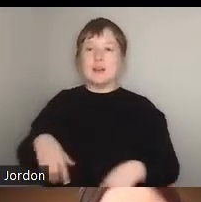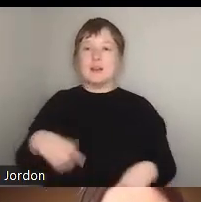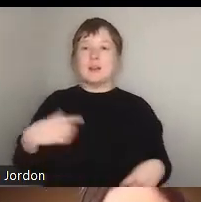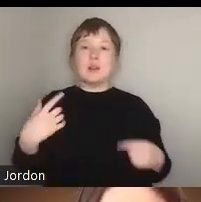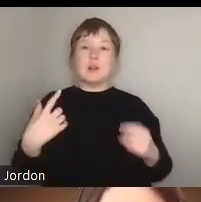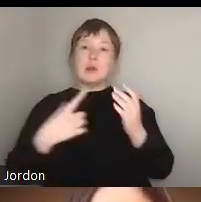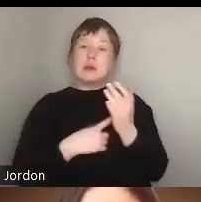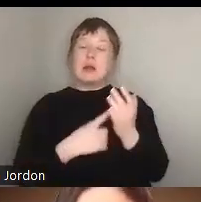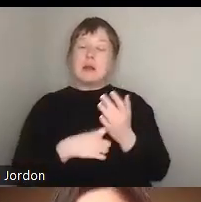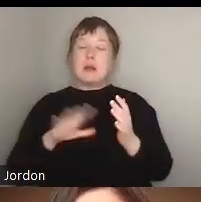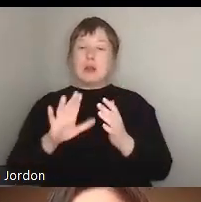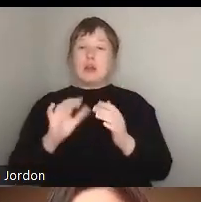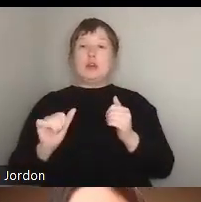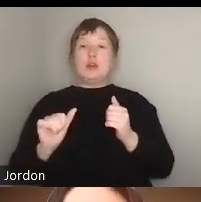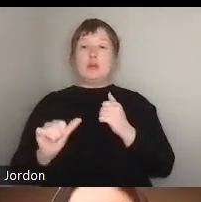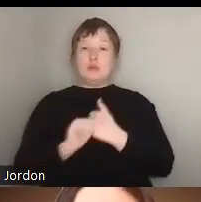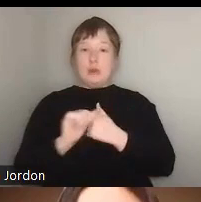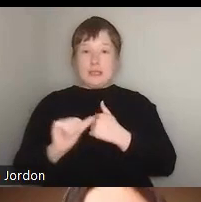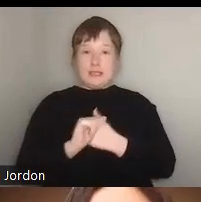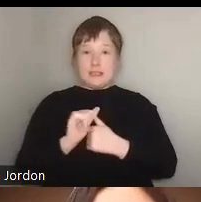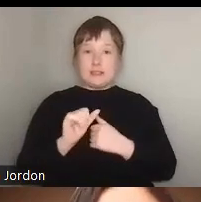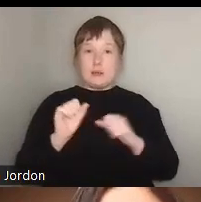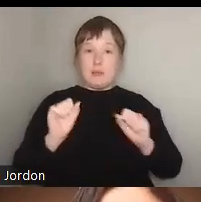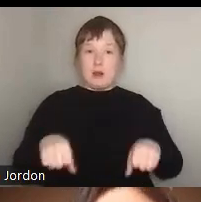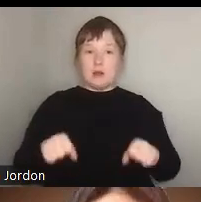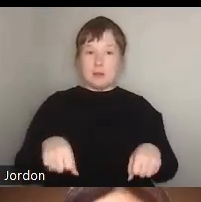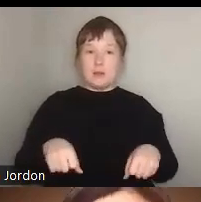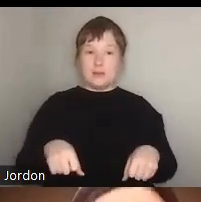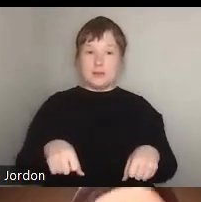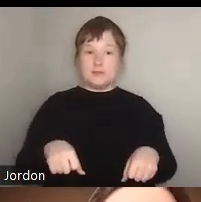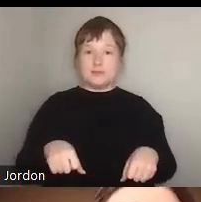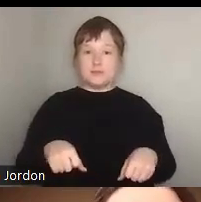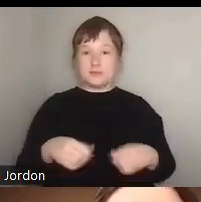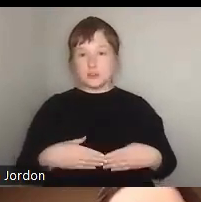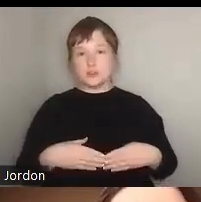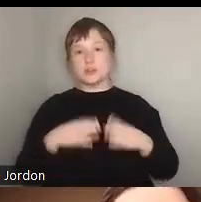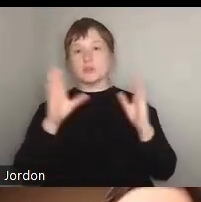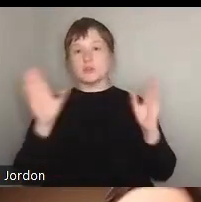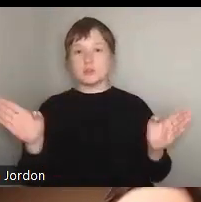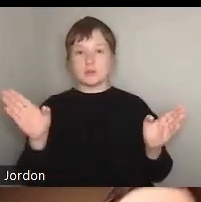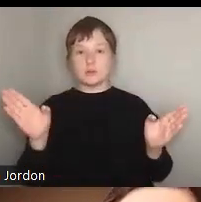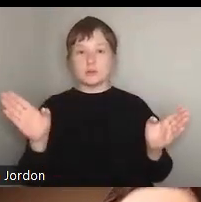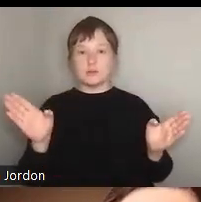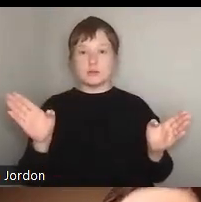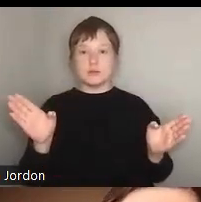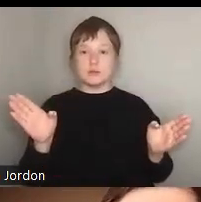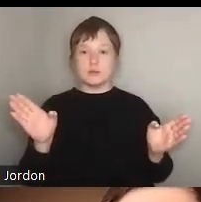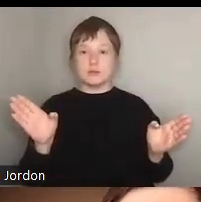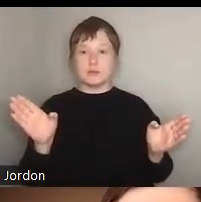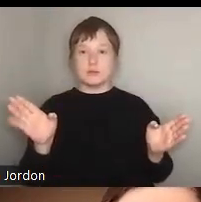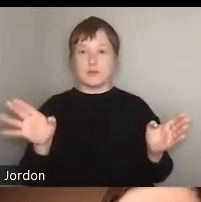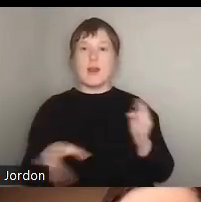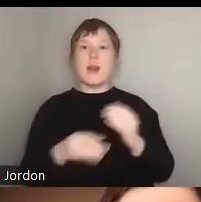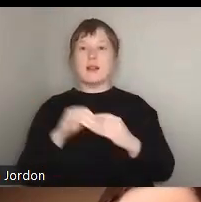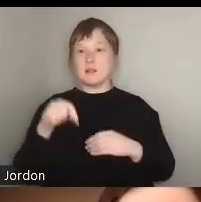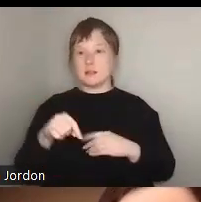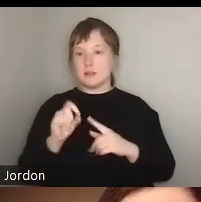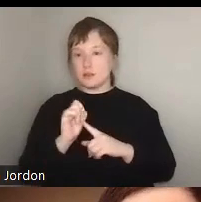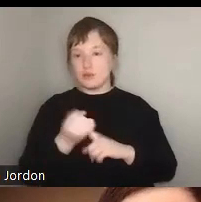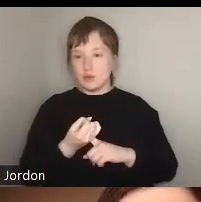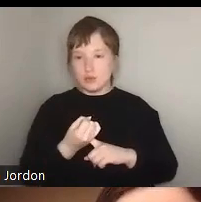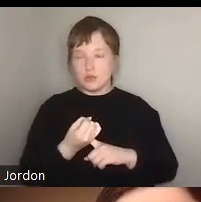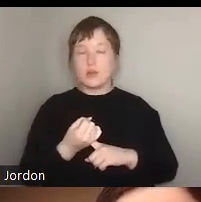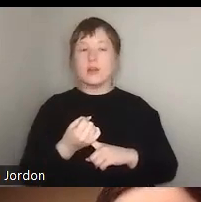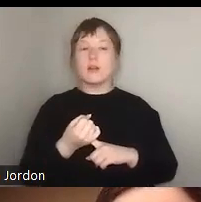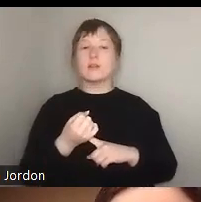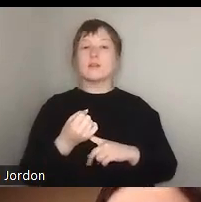risk factors that people with disabilities experience in general also contribute to this, to the increased